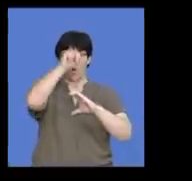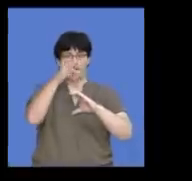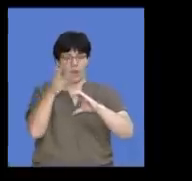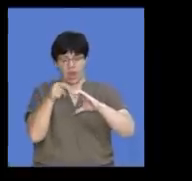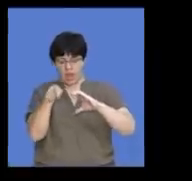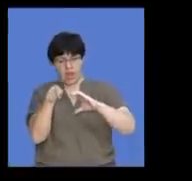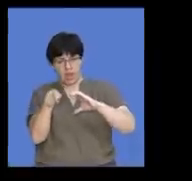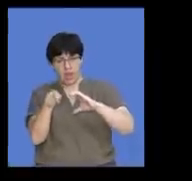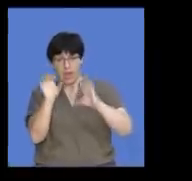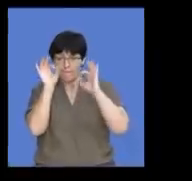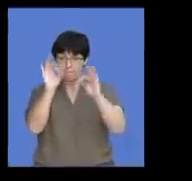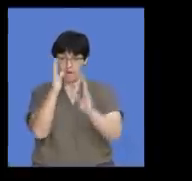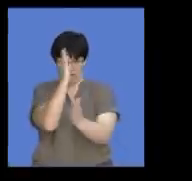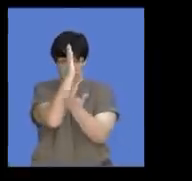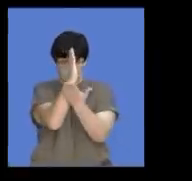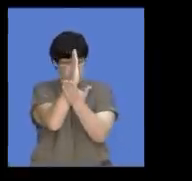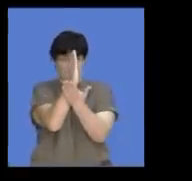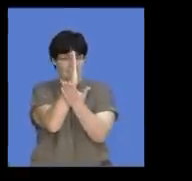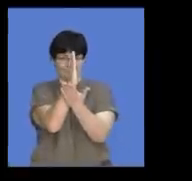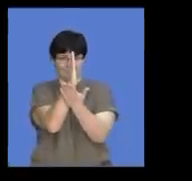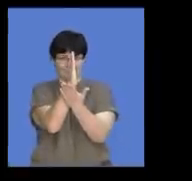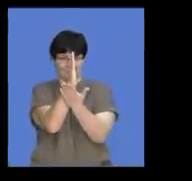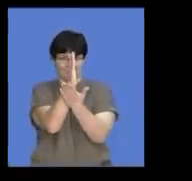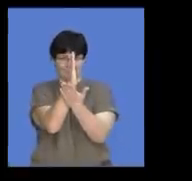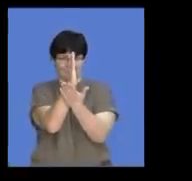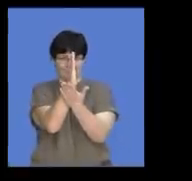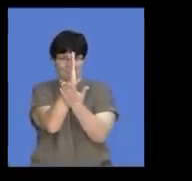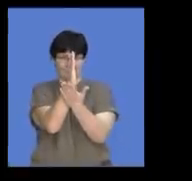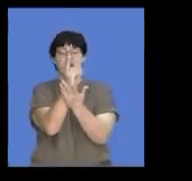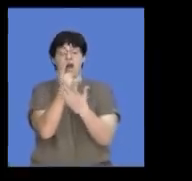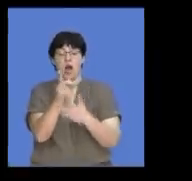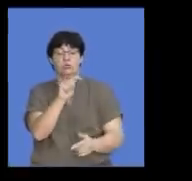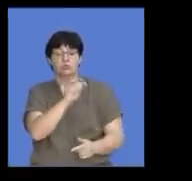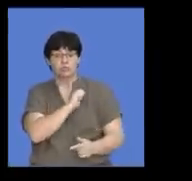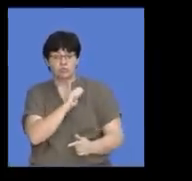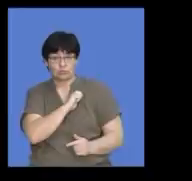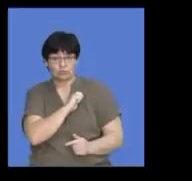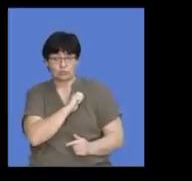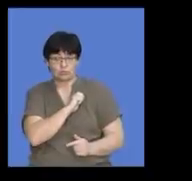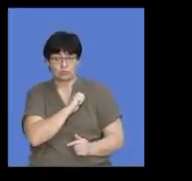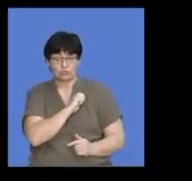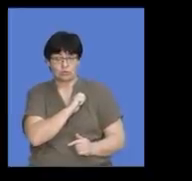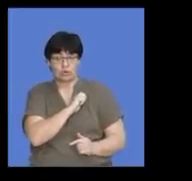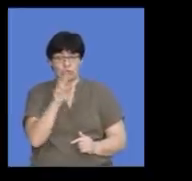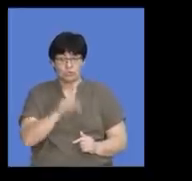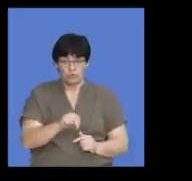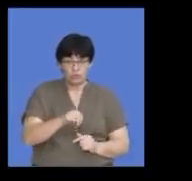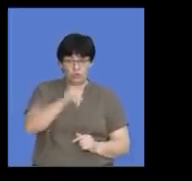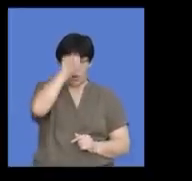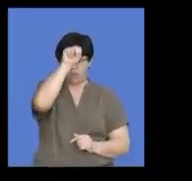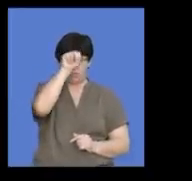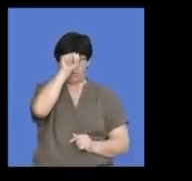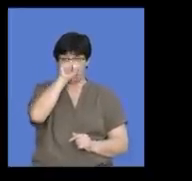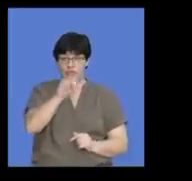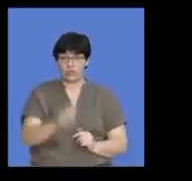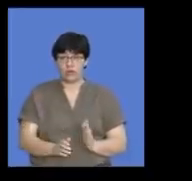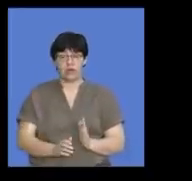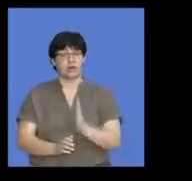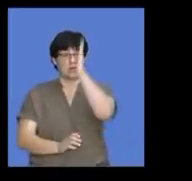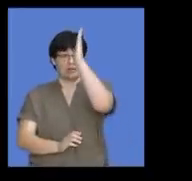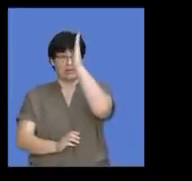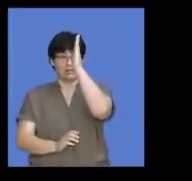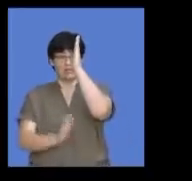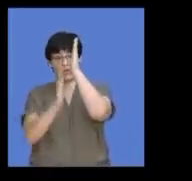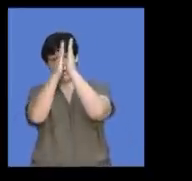is not perfectly located to the north, when in actual fact, the north is located here. So